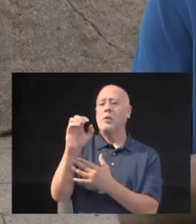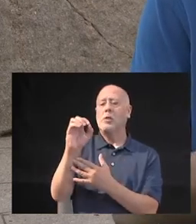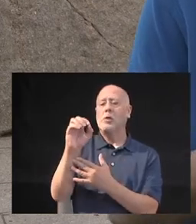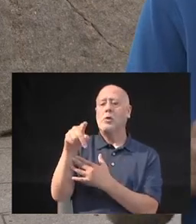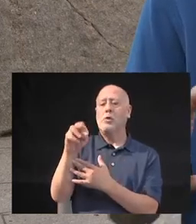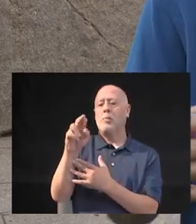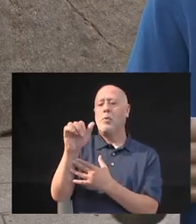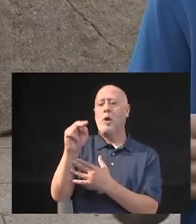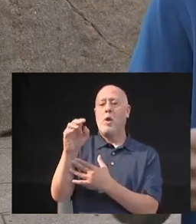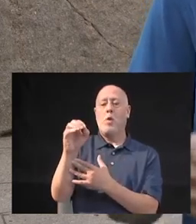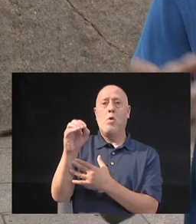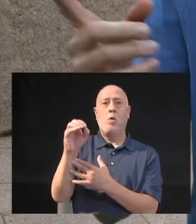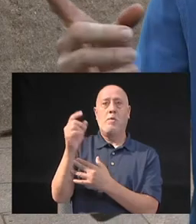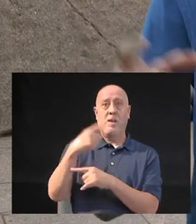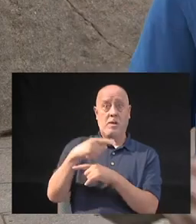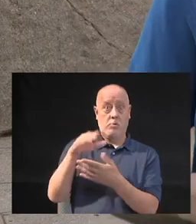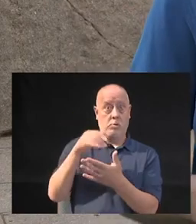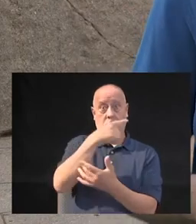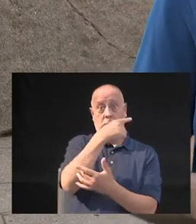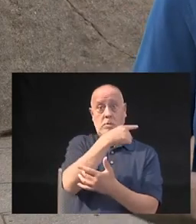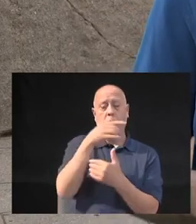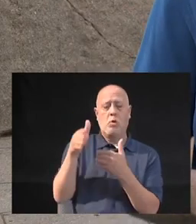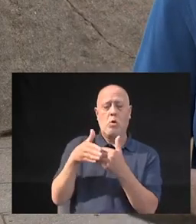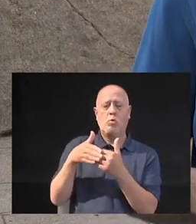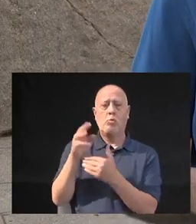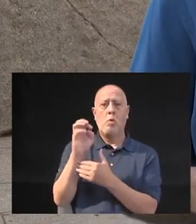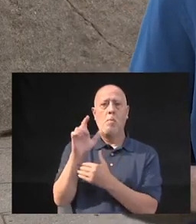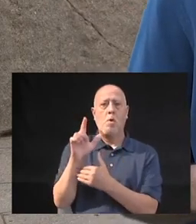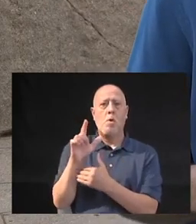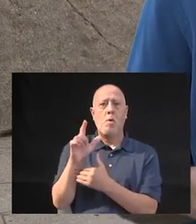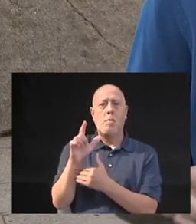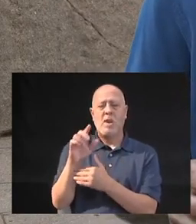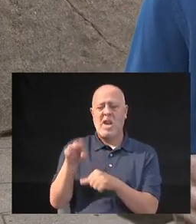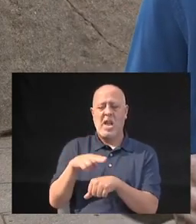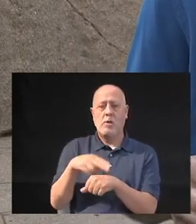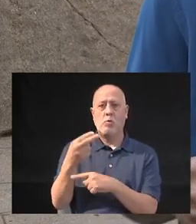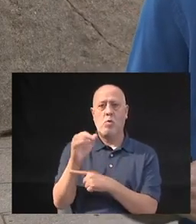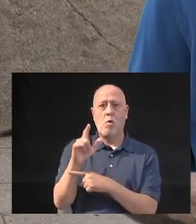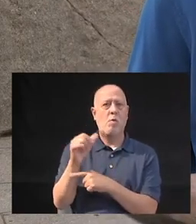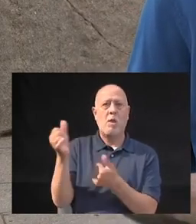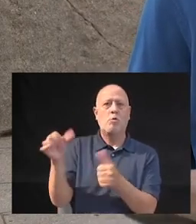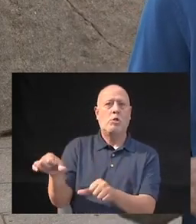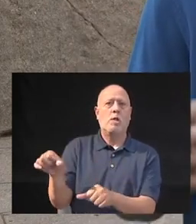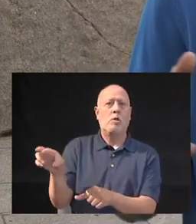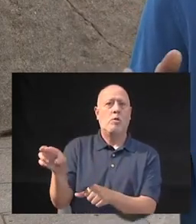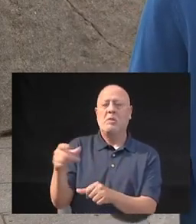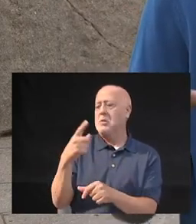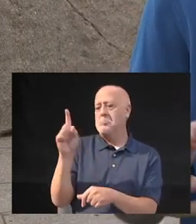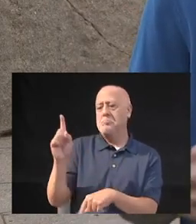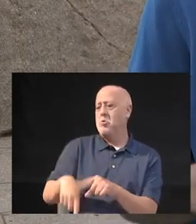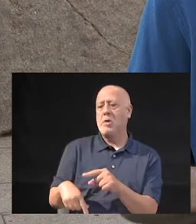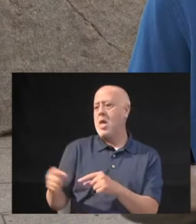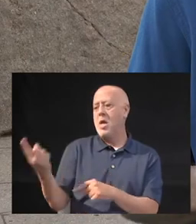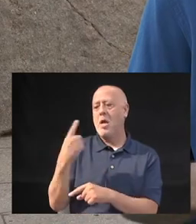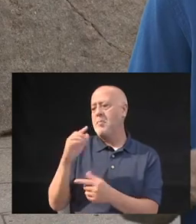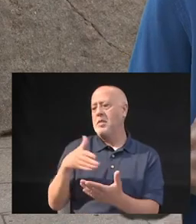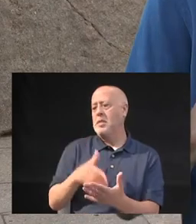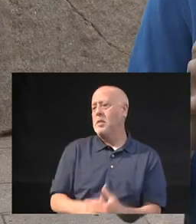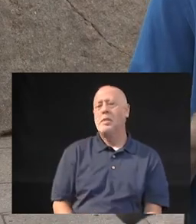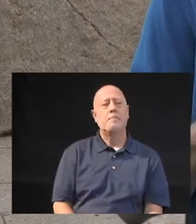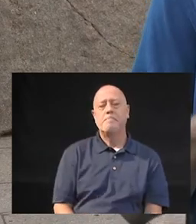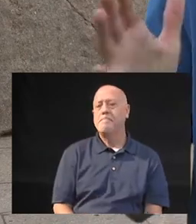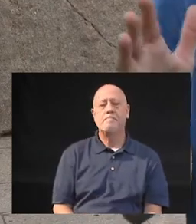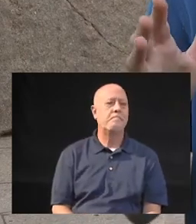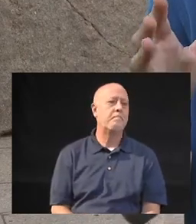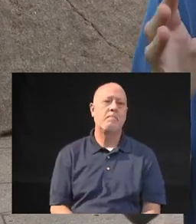at the DAR Constitutional Hall, very close to the National Mall. They rejected her. They told her she couldn't come and sing. They didn't